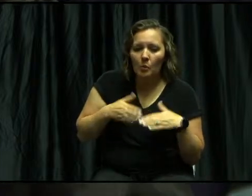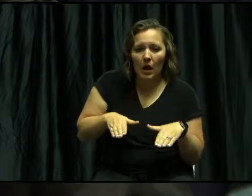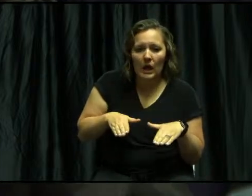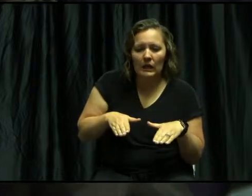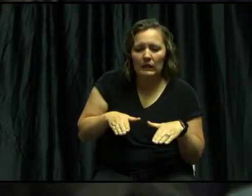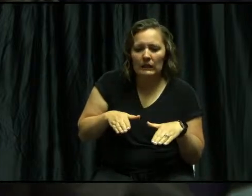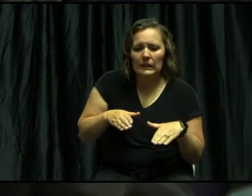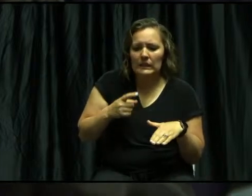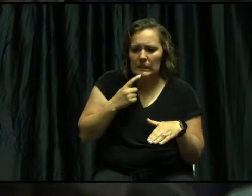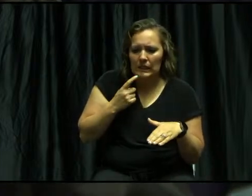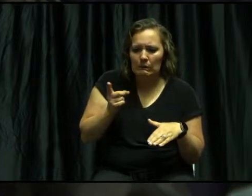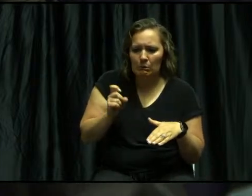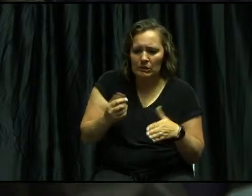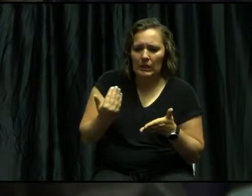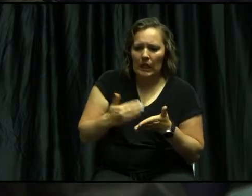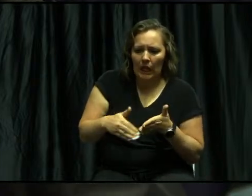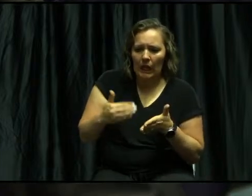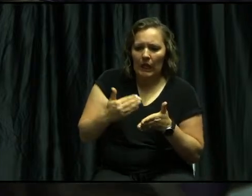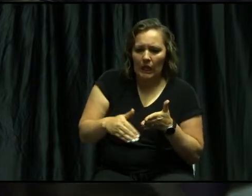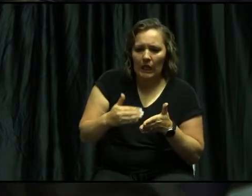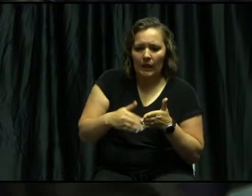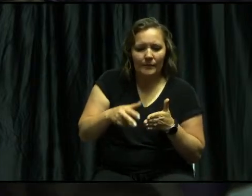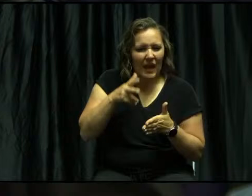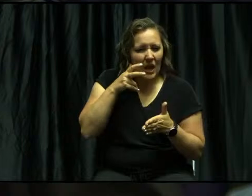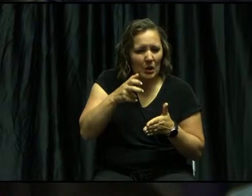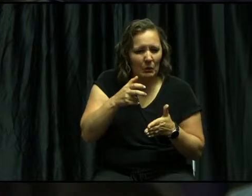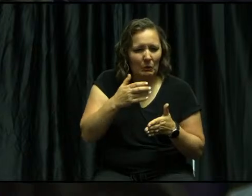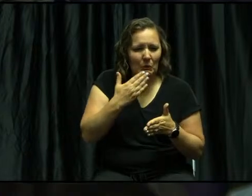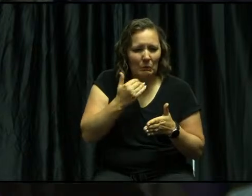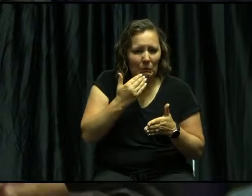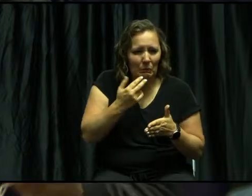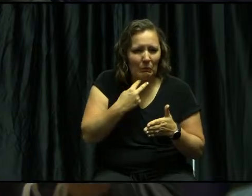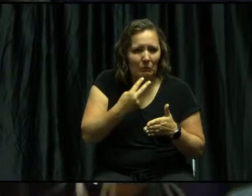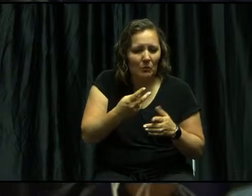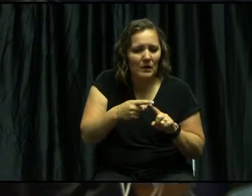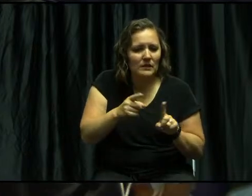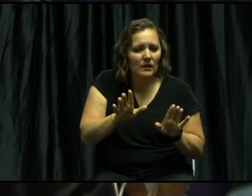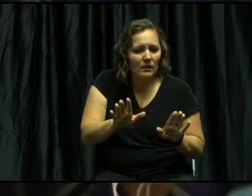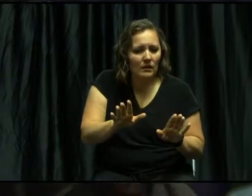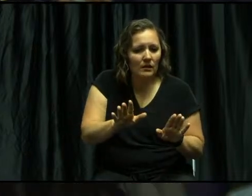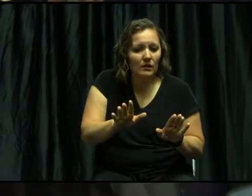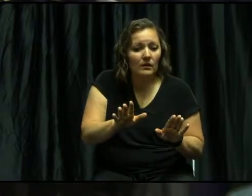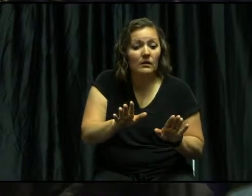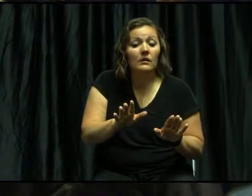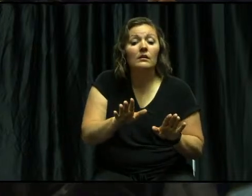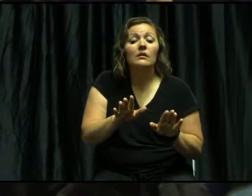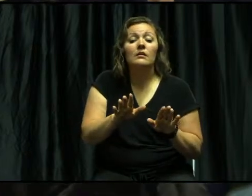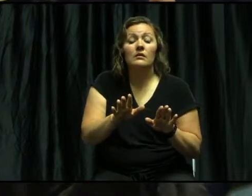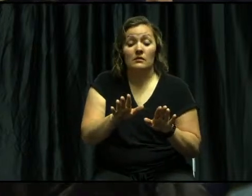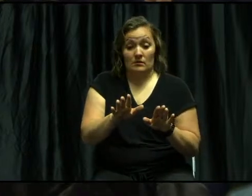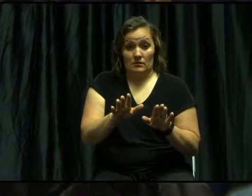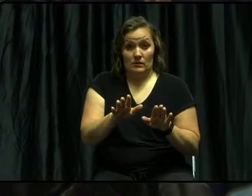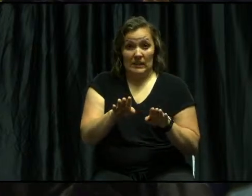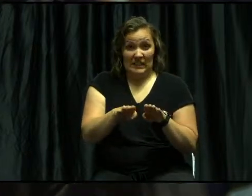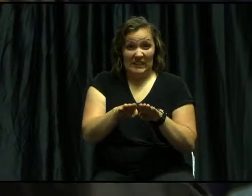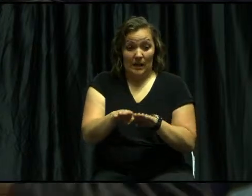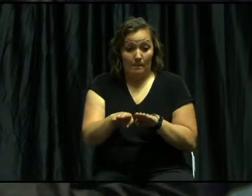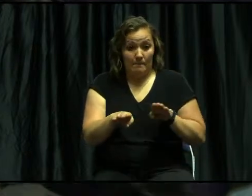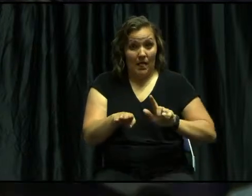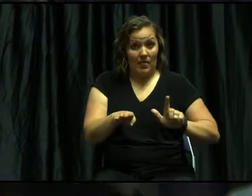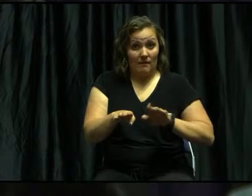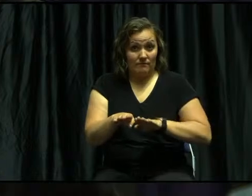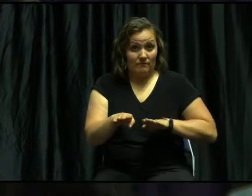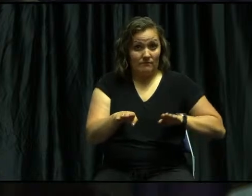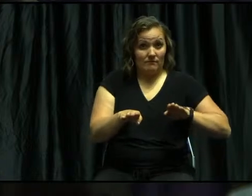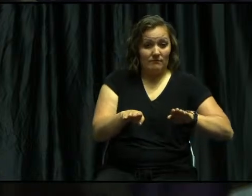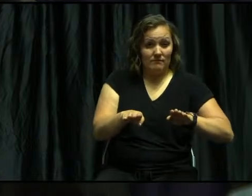repeating the questions, I heard a still small voice saying, "Step left and move forward." I knew